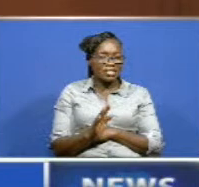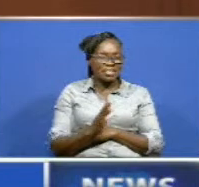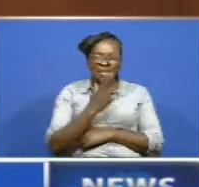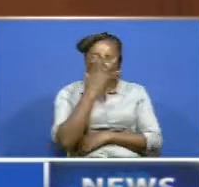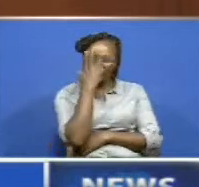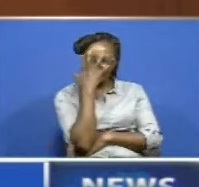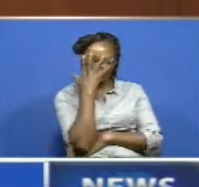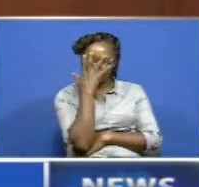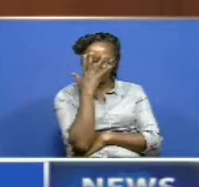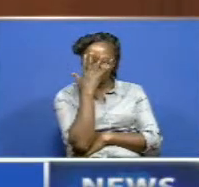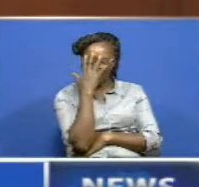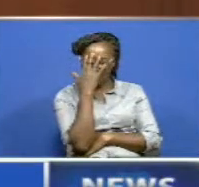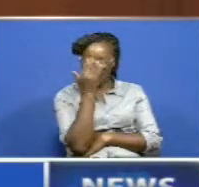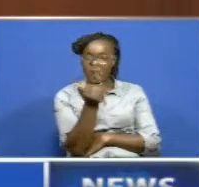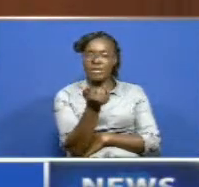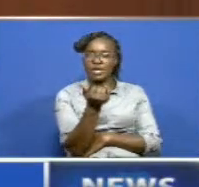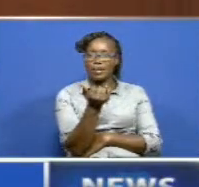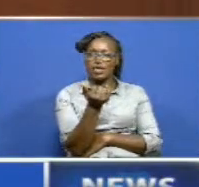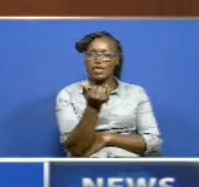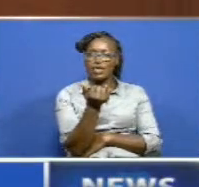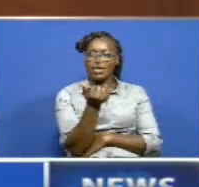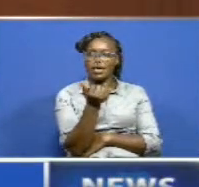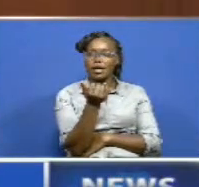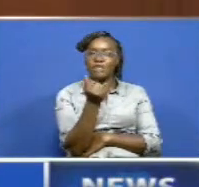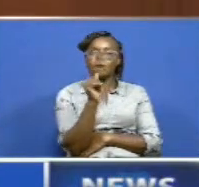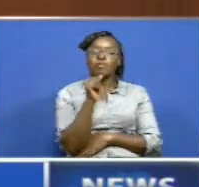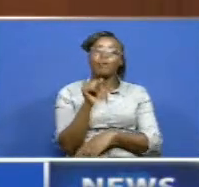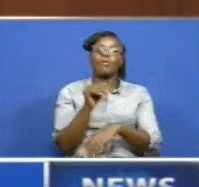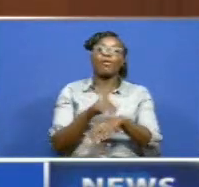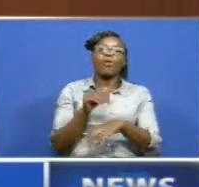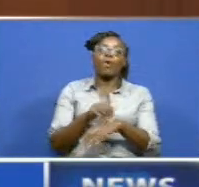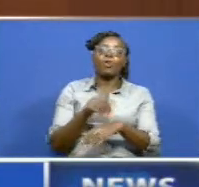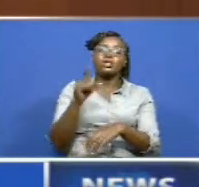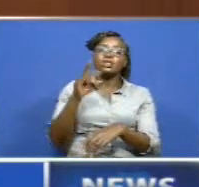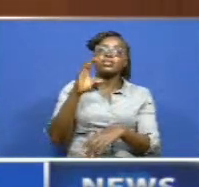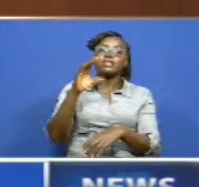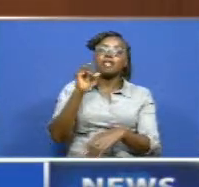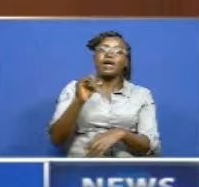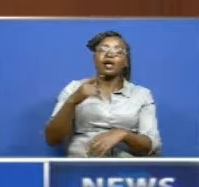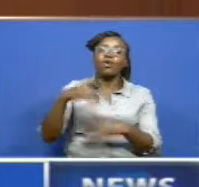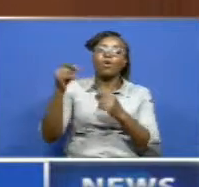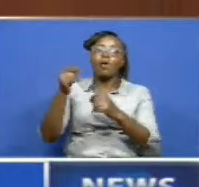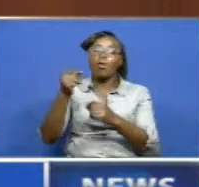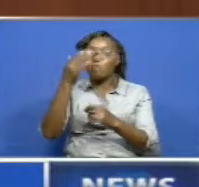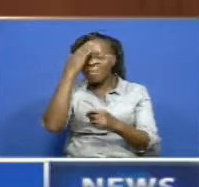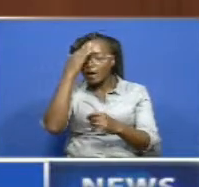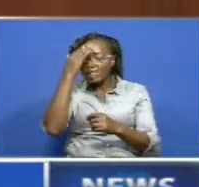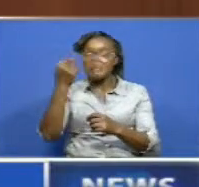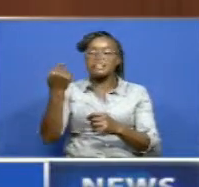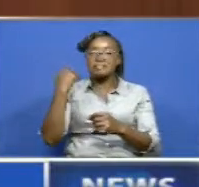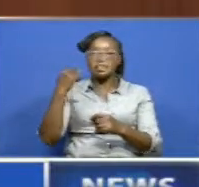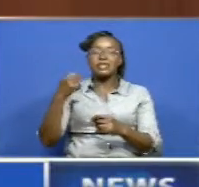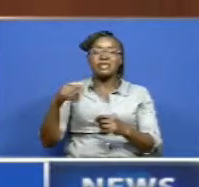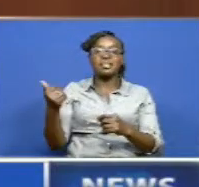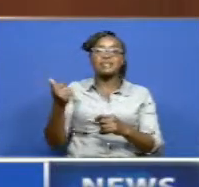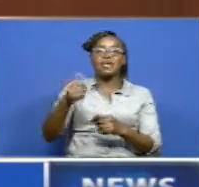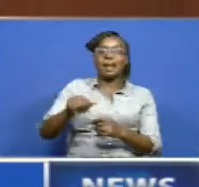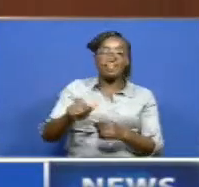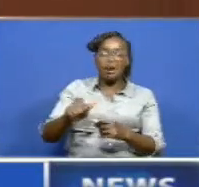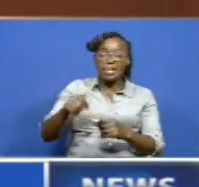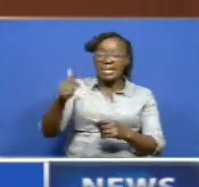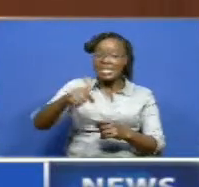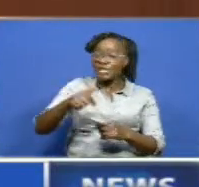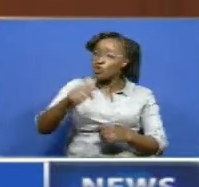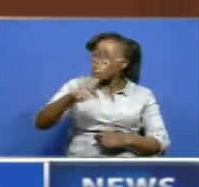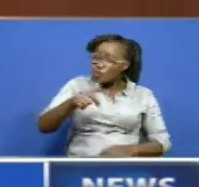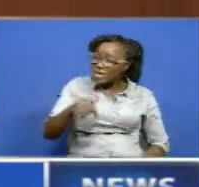because, Mr. Speaker, I would have been summoned to go to the DCI on Monday or yesterday or any other day. But doing it today,